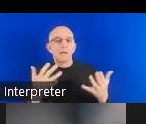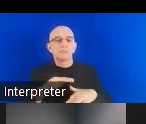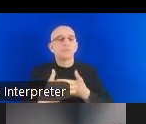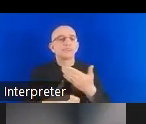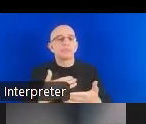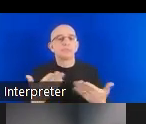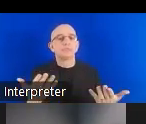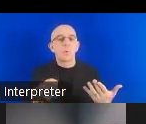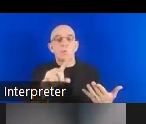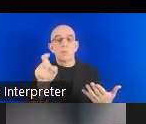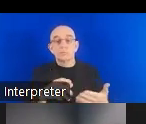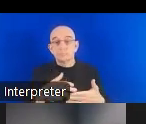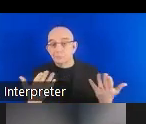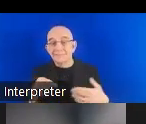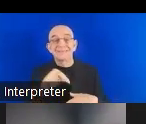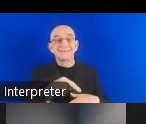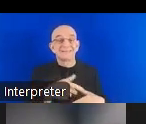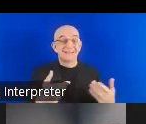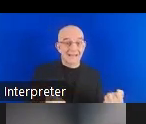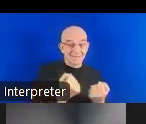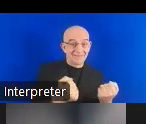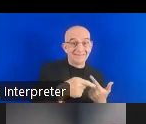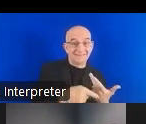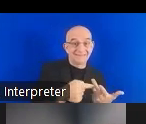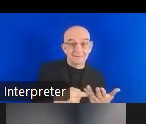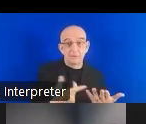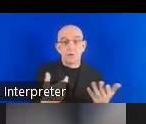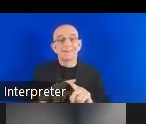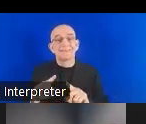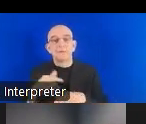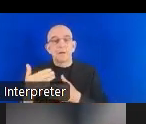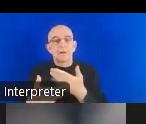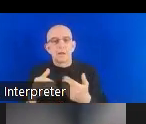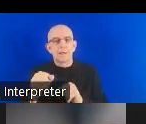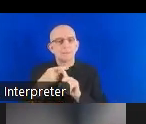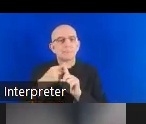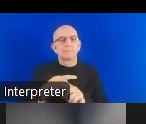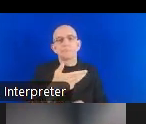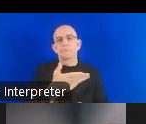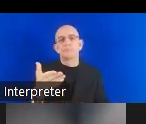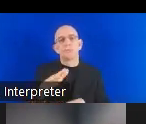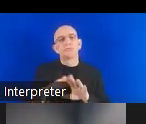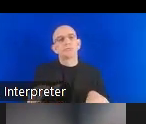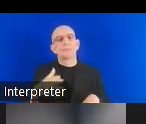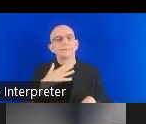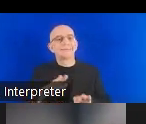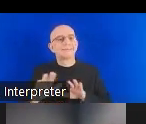Finally, and this is a key recommendation that's relevant for many areas of our work with country teams, we recommend working closely with national local